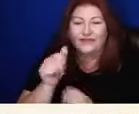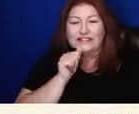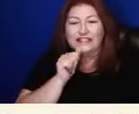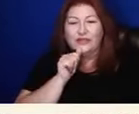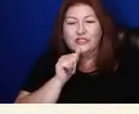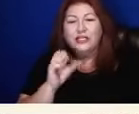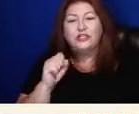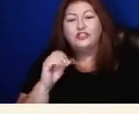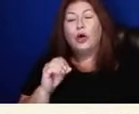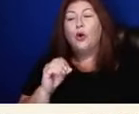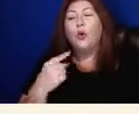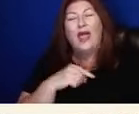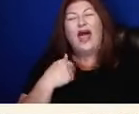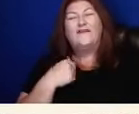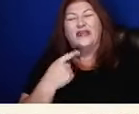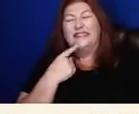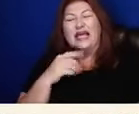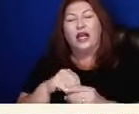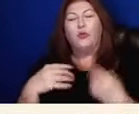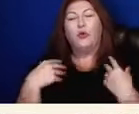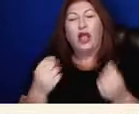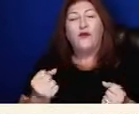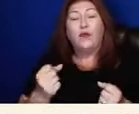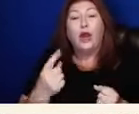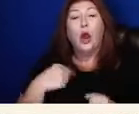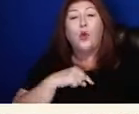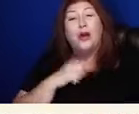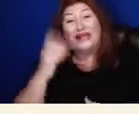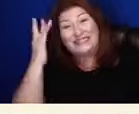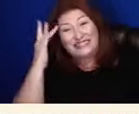saying in recovery that we're only as sick as our secrets.